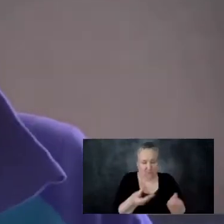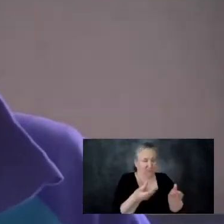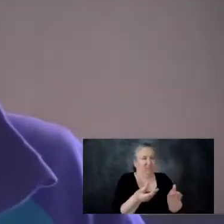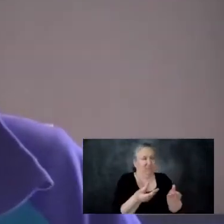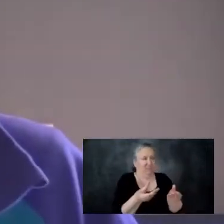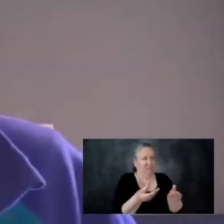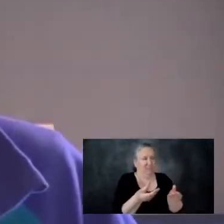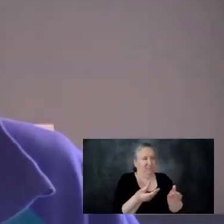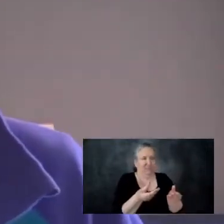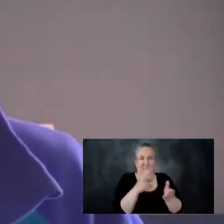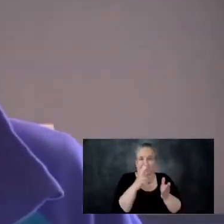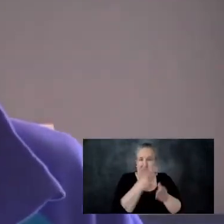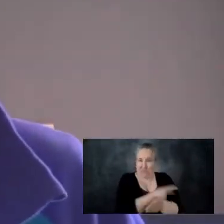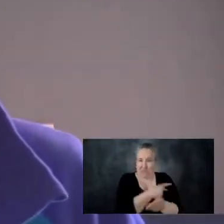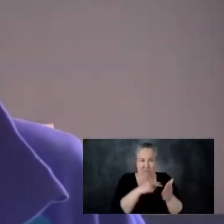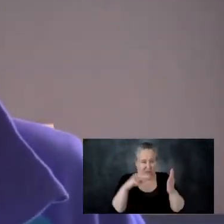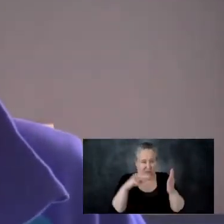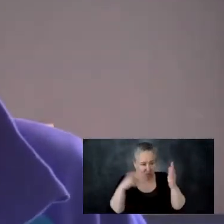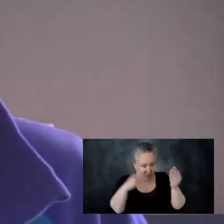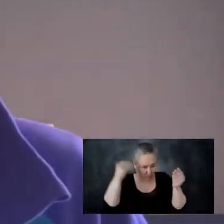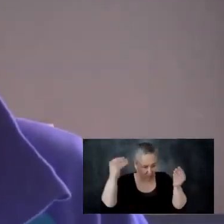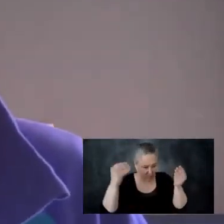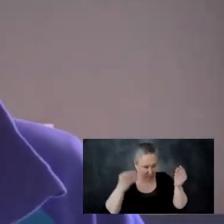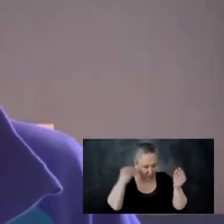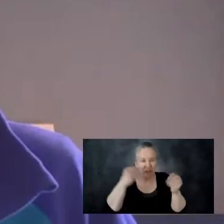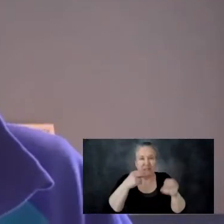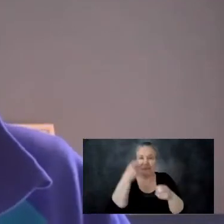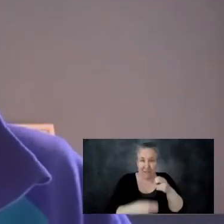their family to look at, but very important as well.